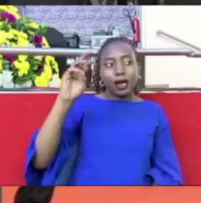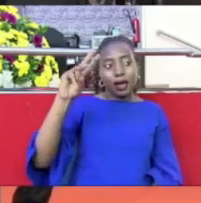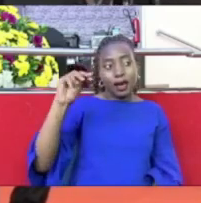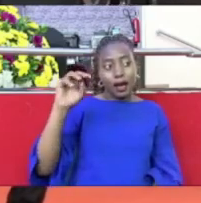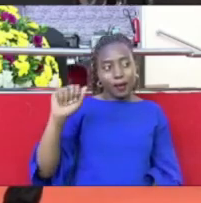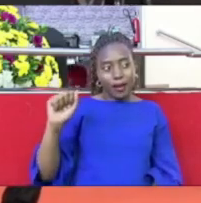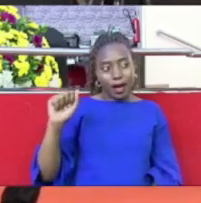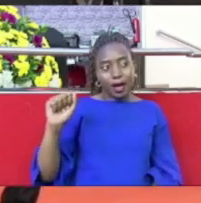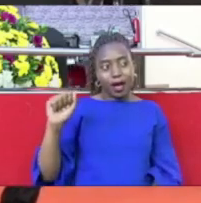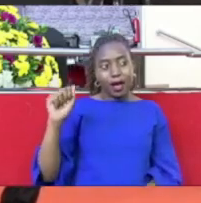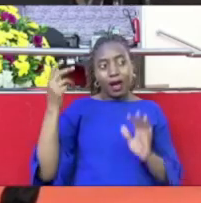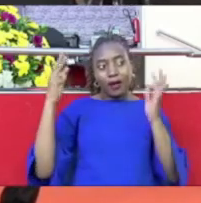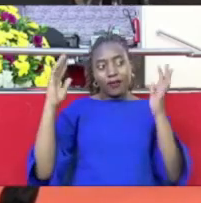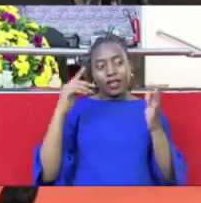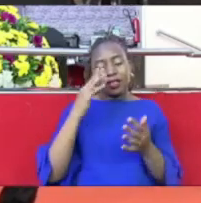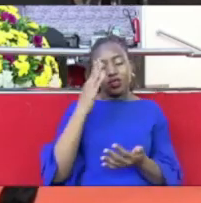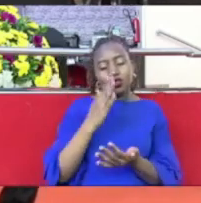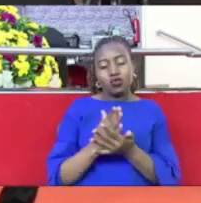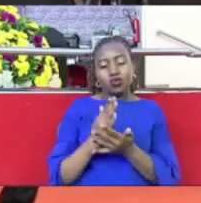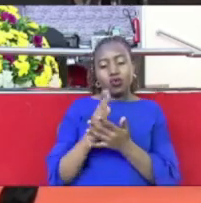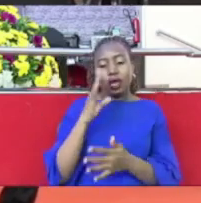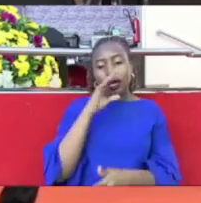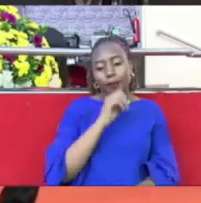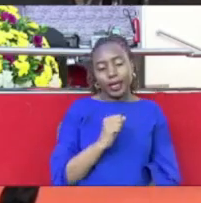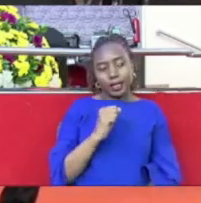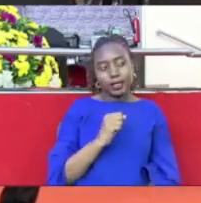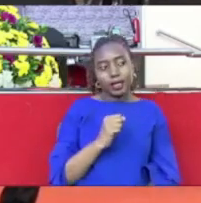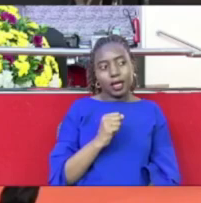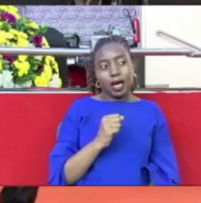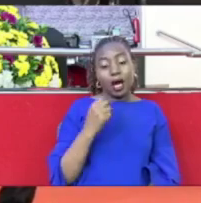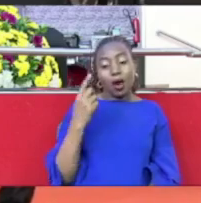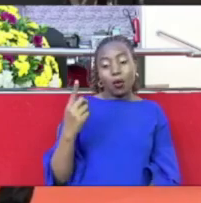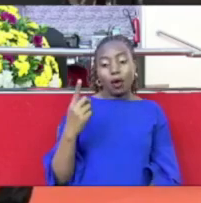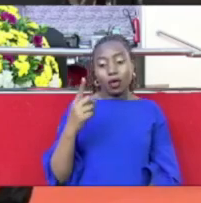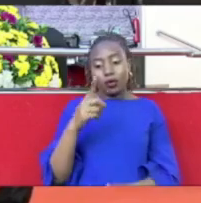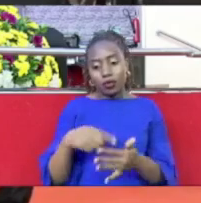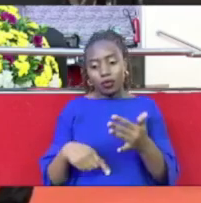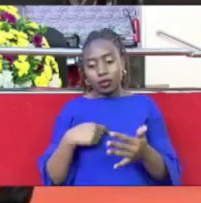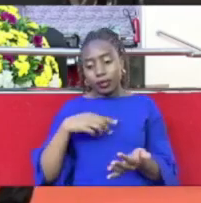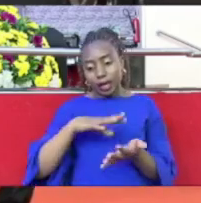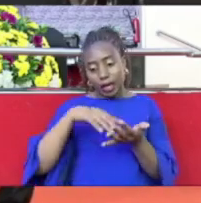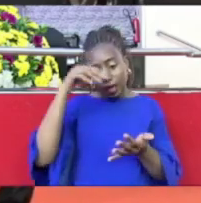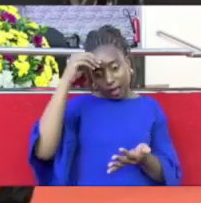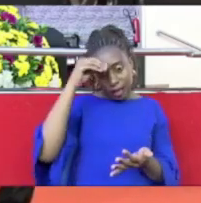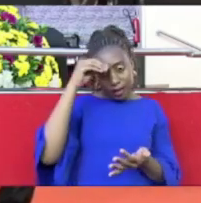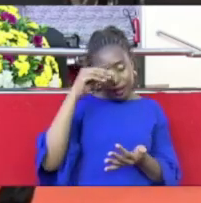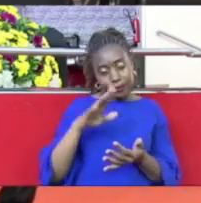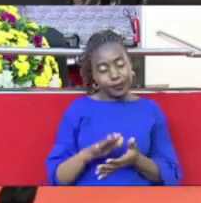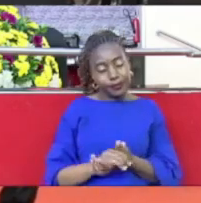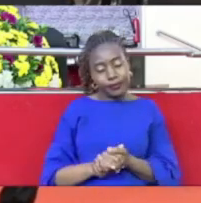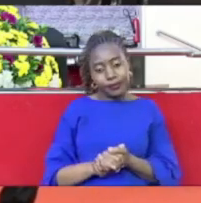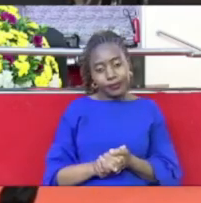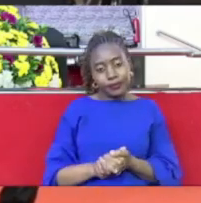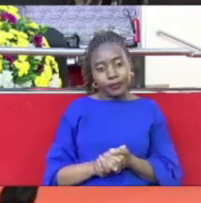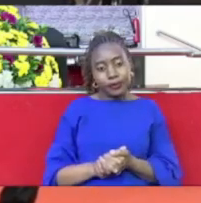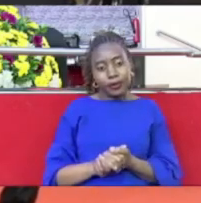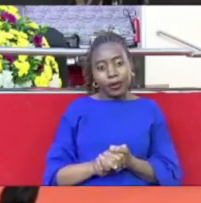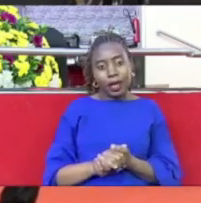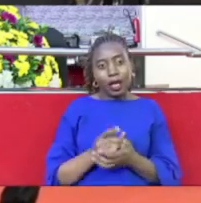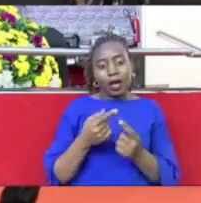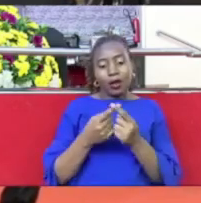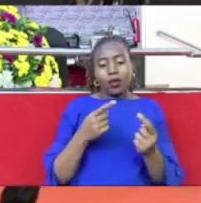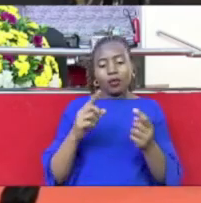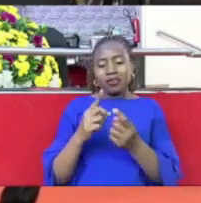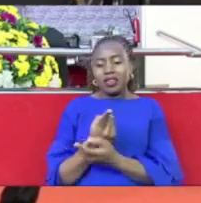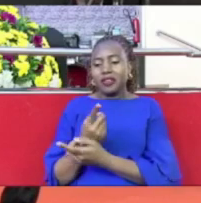really missed. Kwa kweli ulikosa. One of my take home, I just want to share one of my take home. Nataka nishiriki jambo moja ambalo from the several